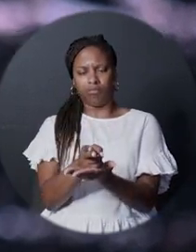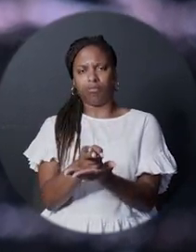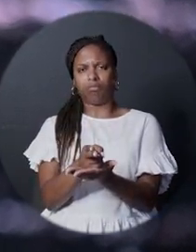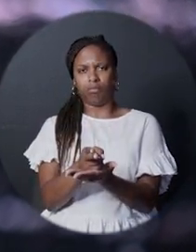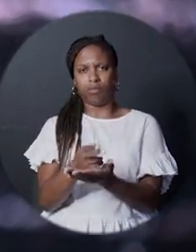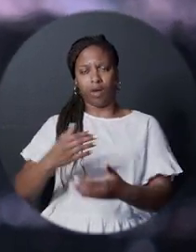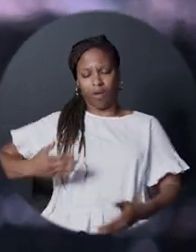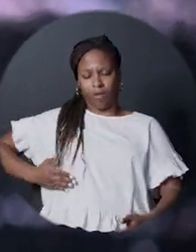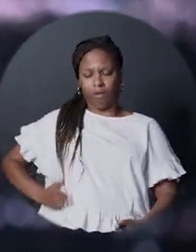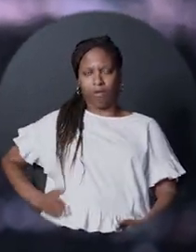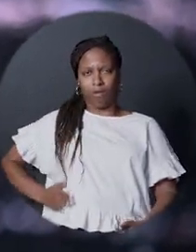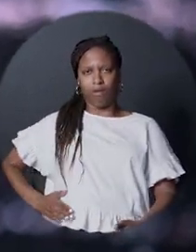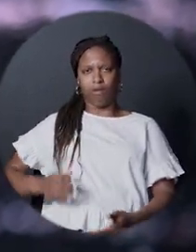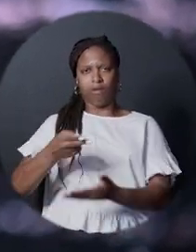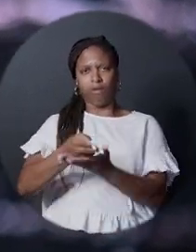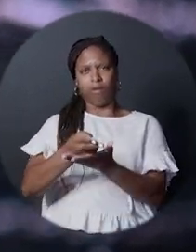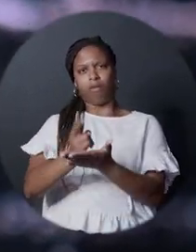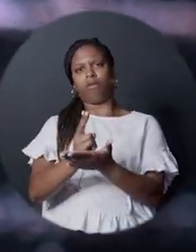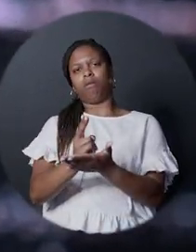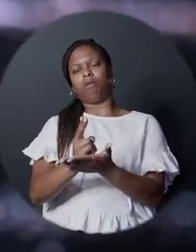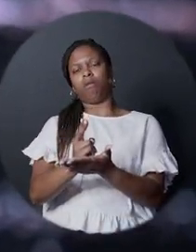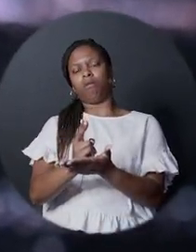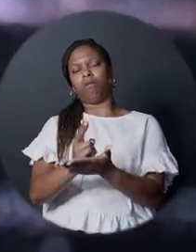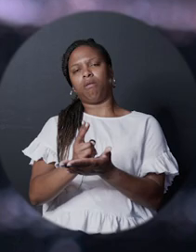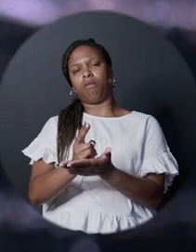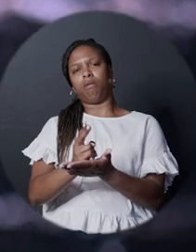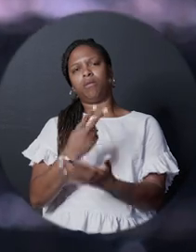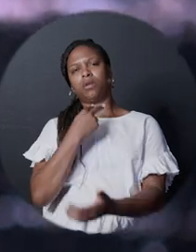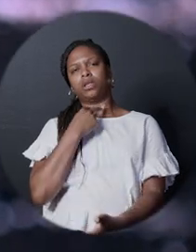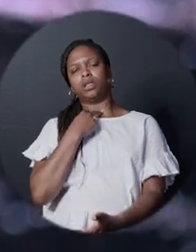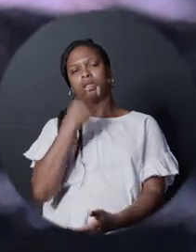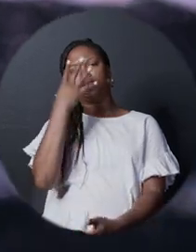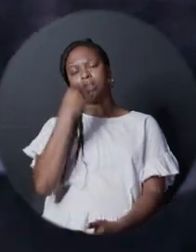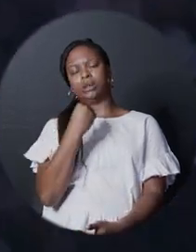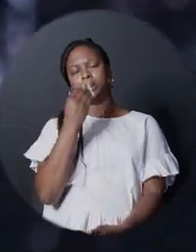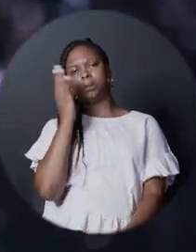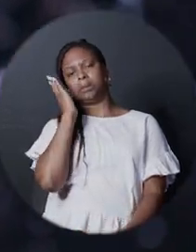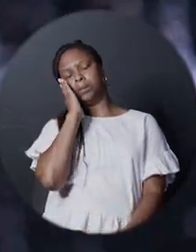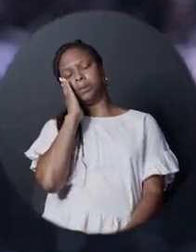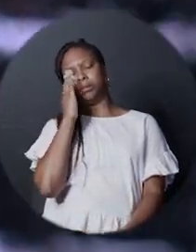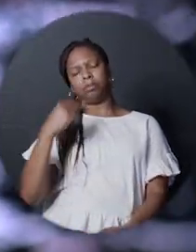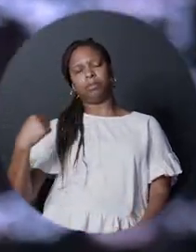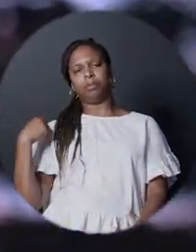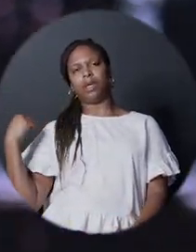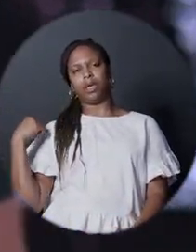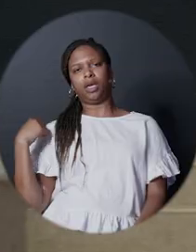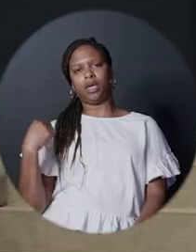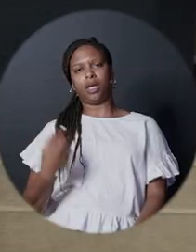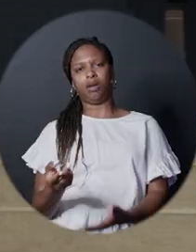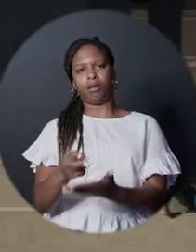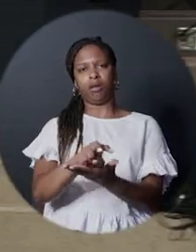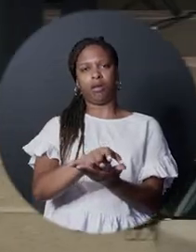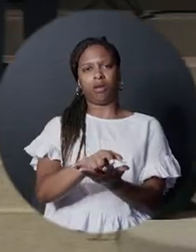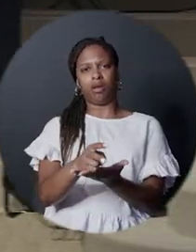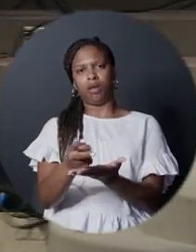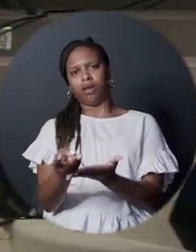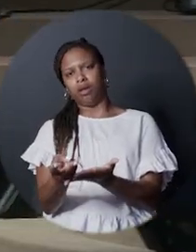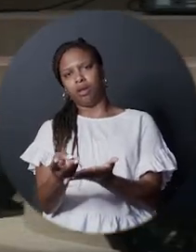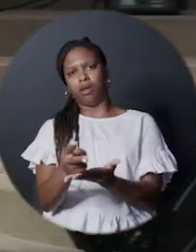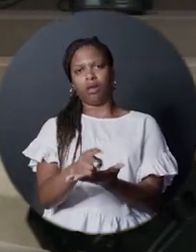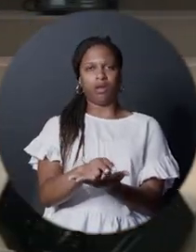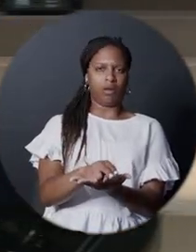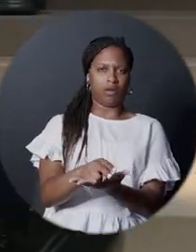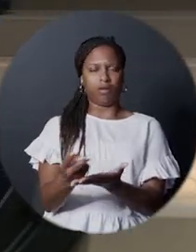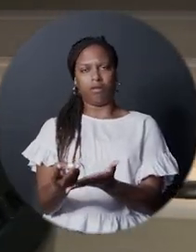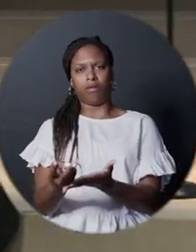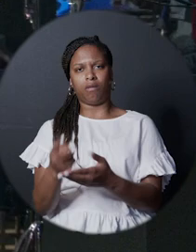Now imagine sleeping on your side with your feet all the way up here. So I'm stuck sleeping on my back. Jake, I can't sleep on my back, so I'm